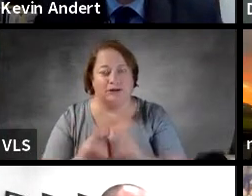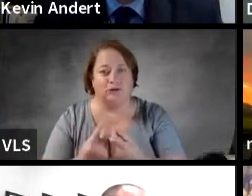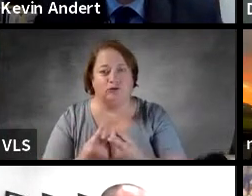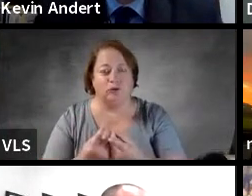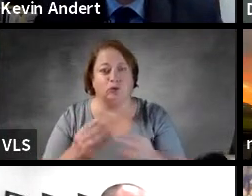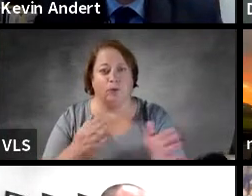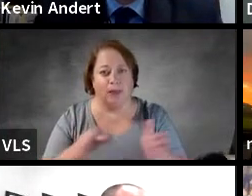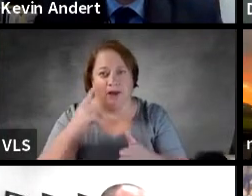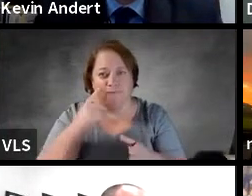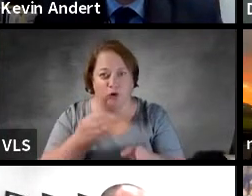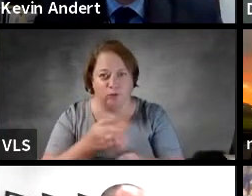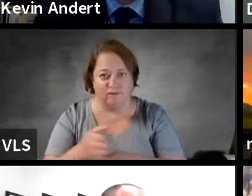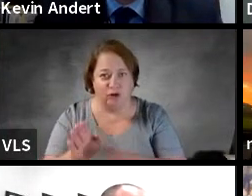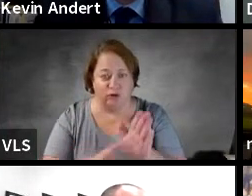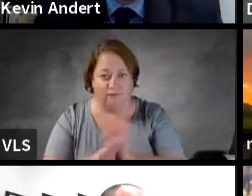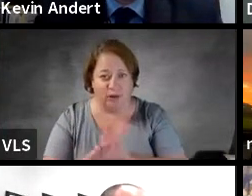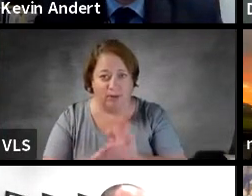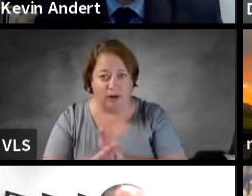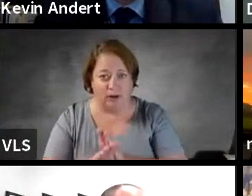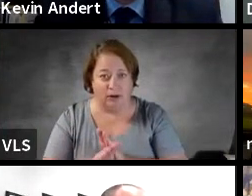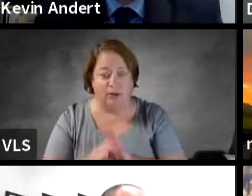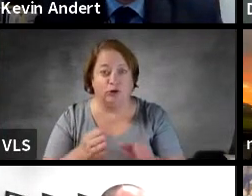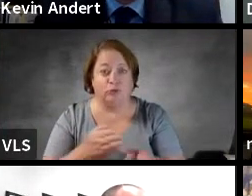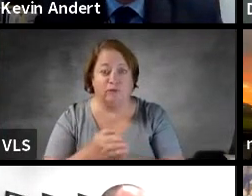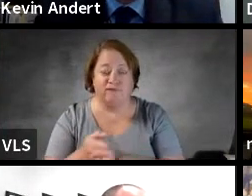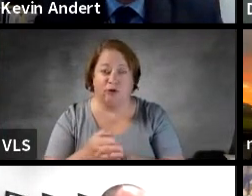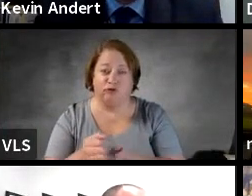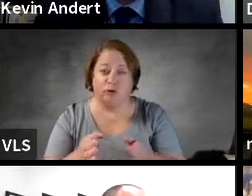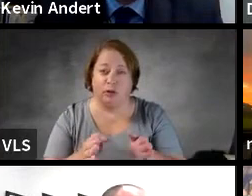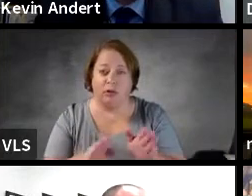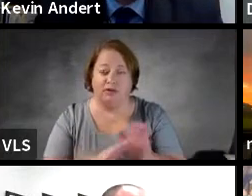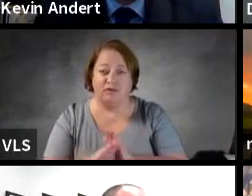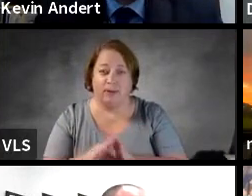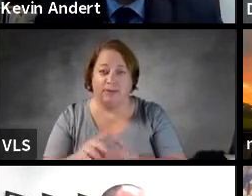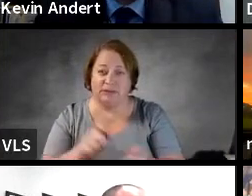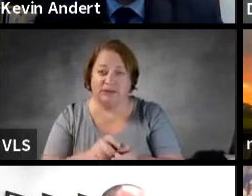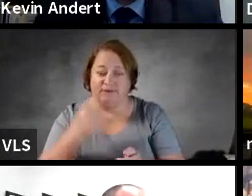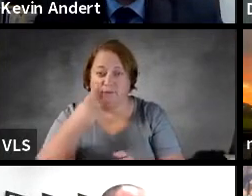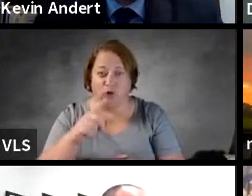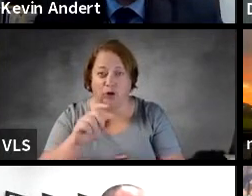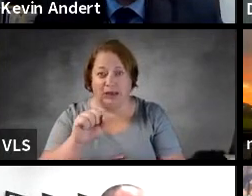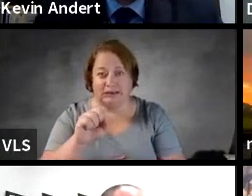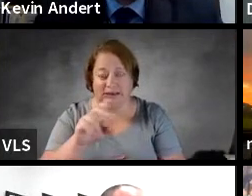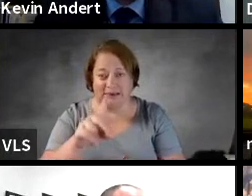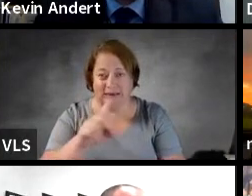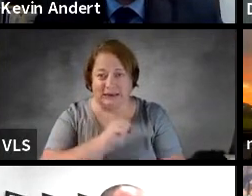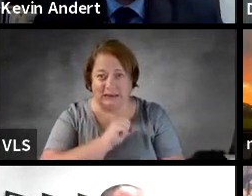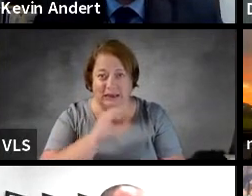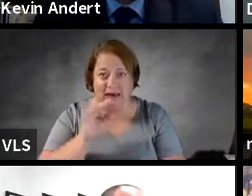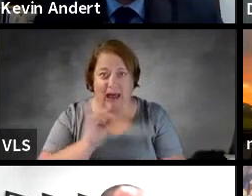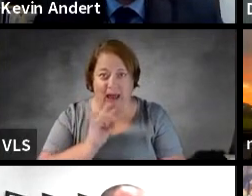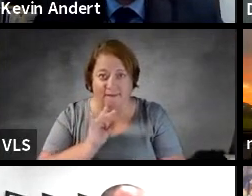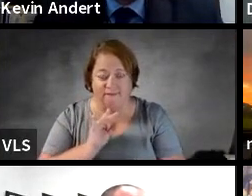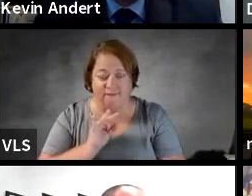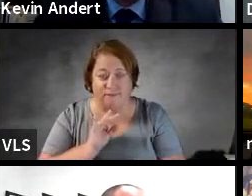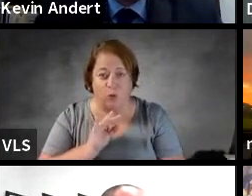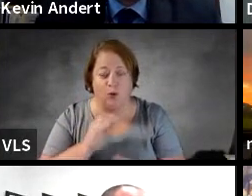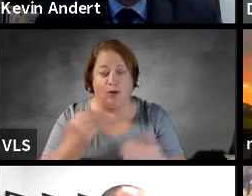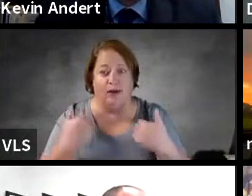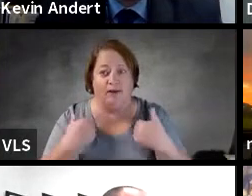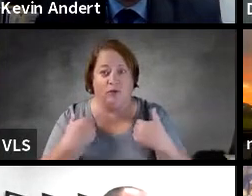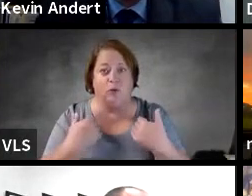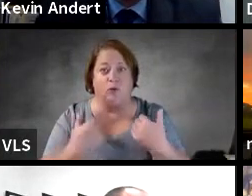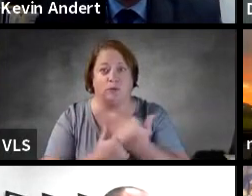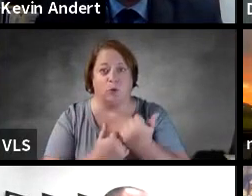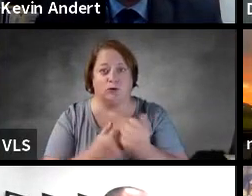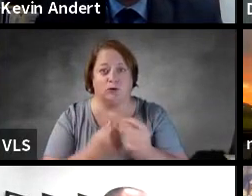development. There is professional development that is specific to special school district staff in which they receive those supports from